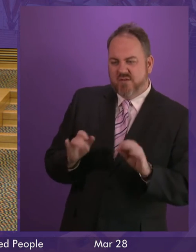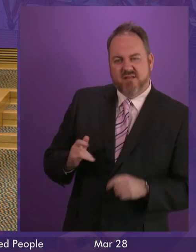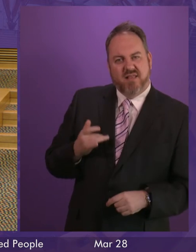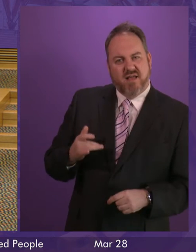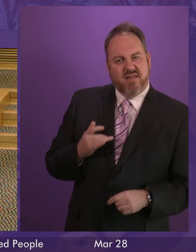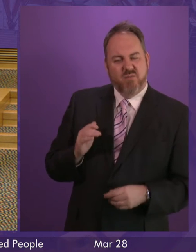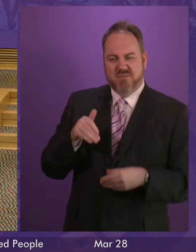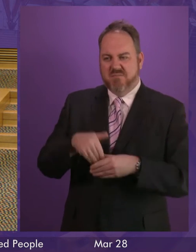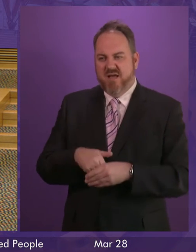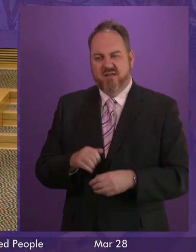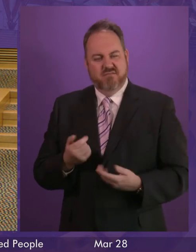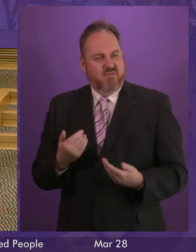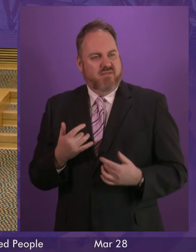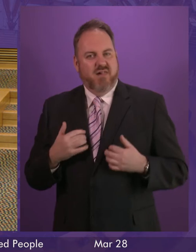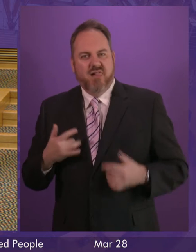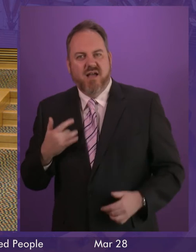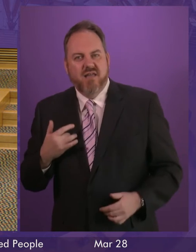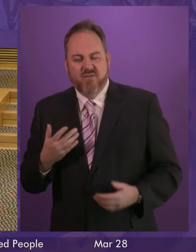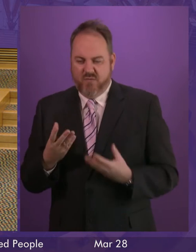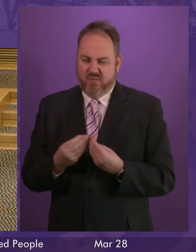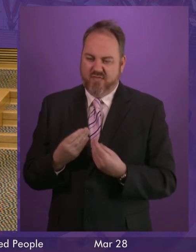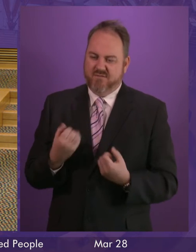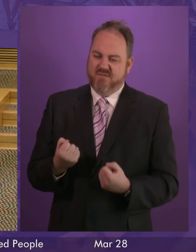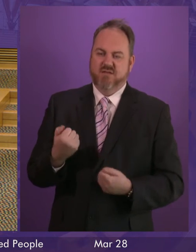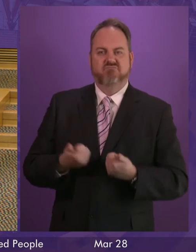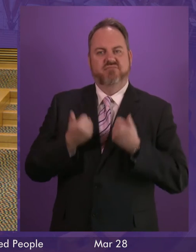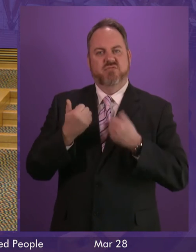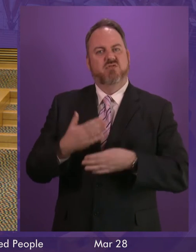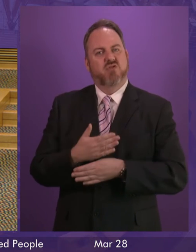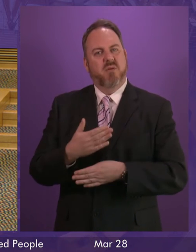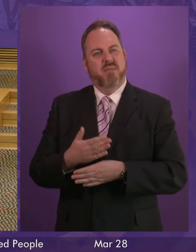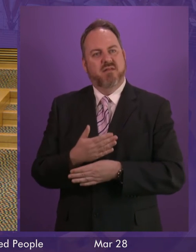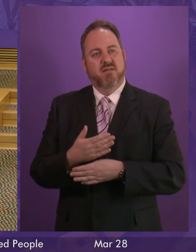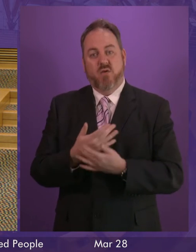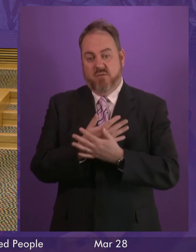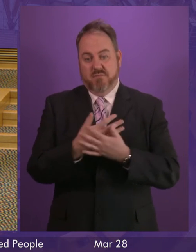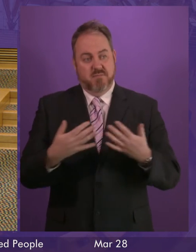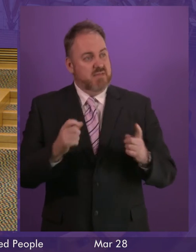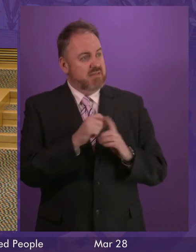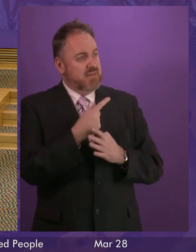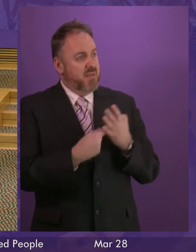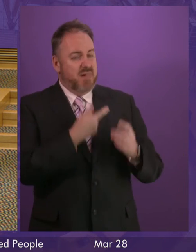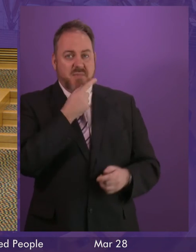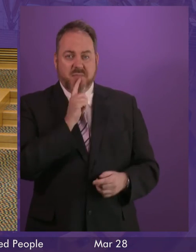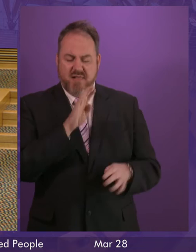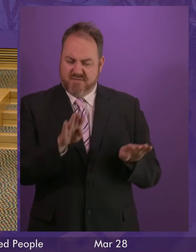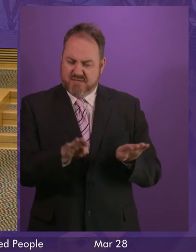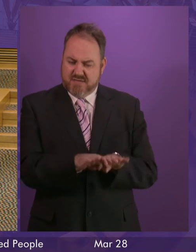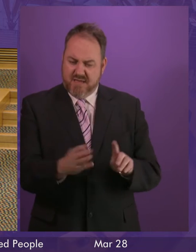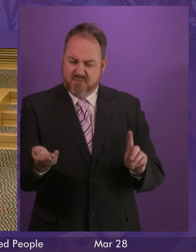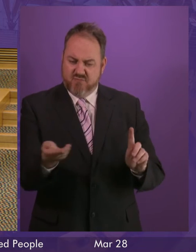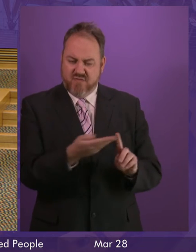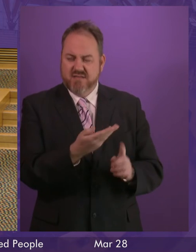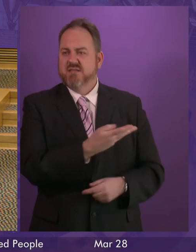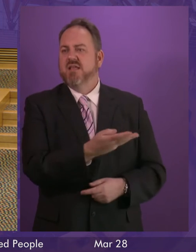living and affects our quality of life and those of our families. Disabled people are no different. They rightly want the chance